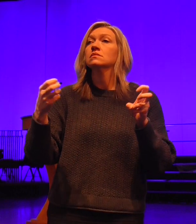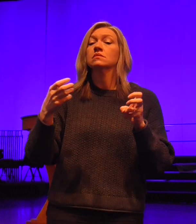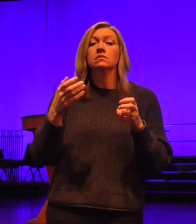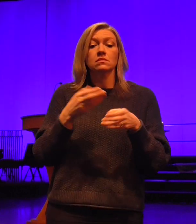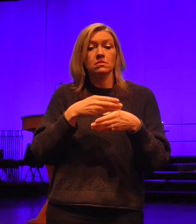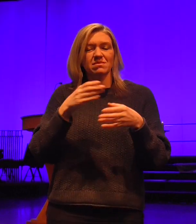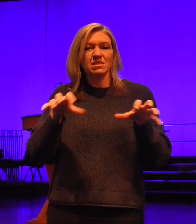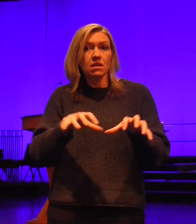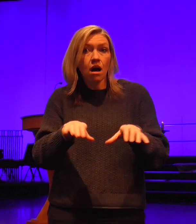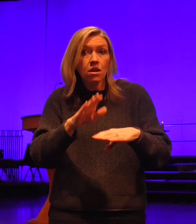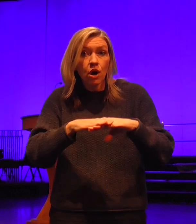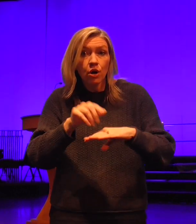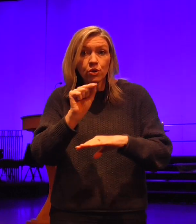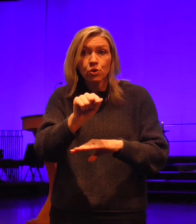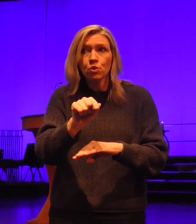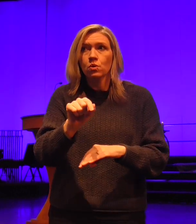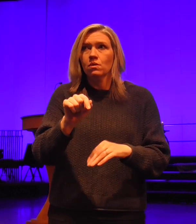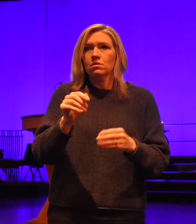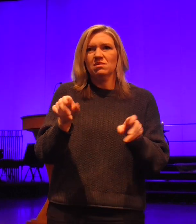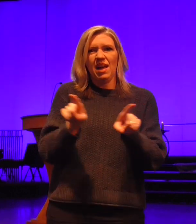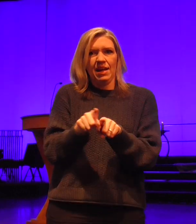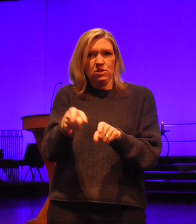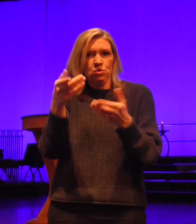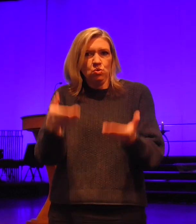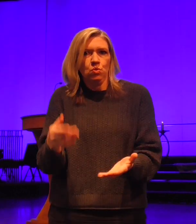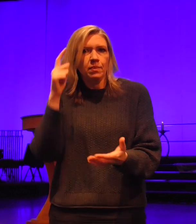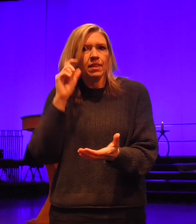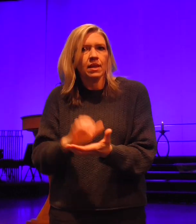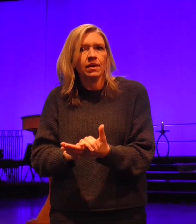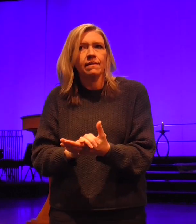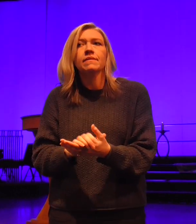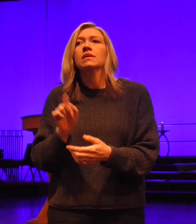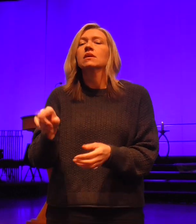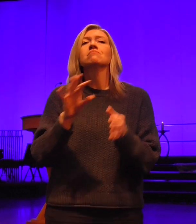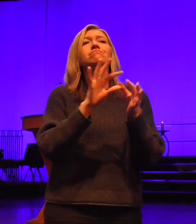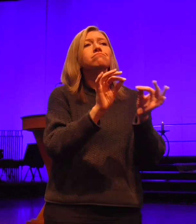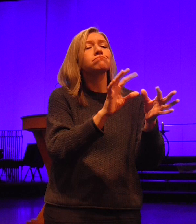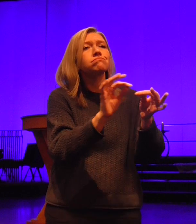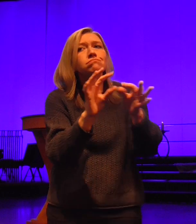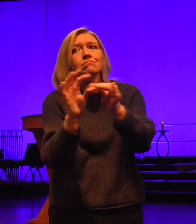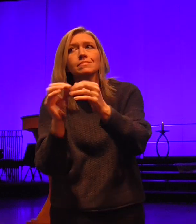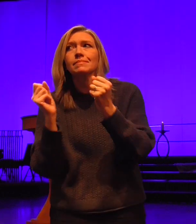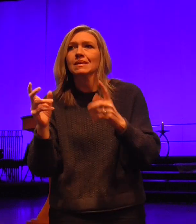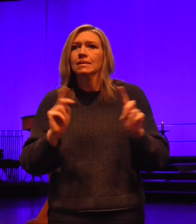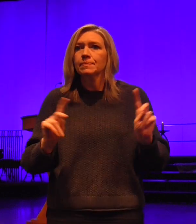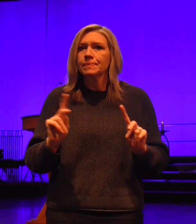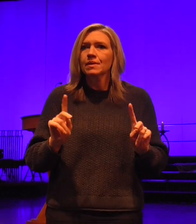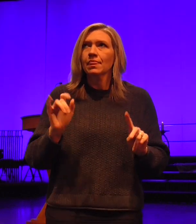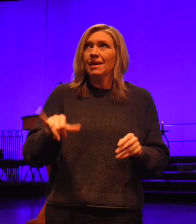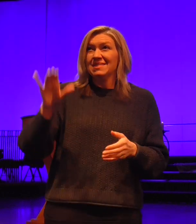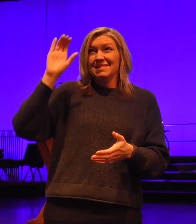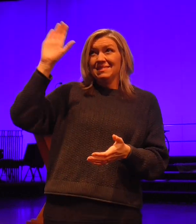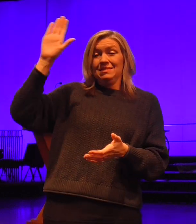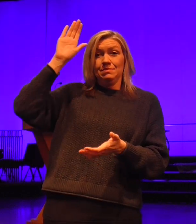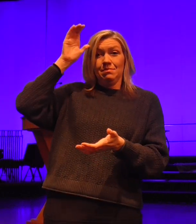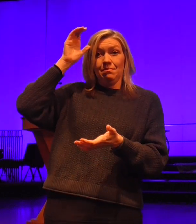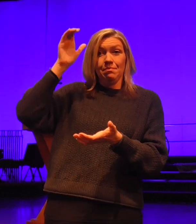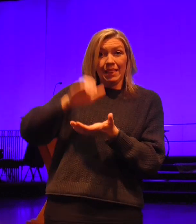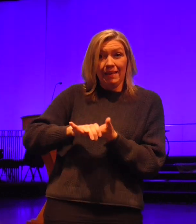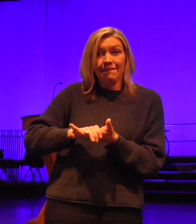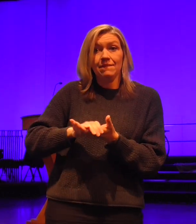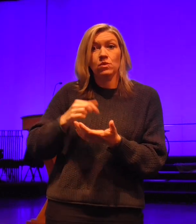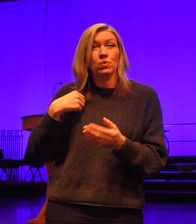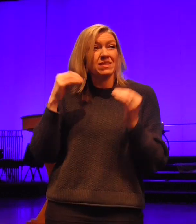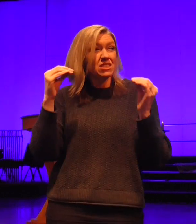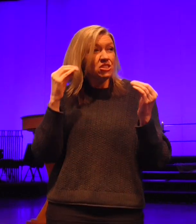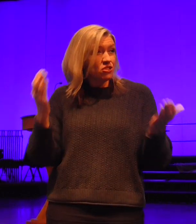you believe. He said that to different people throughout his ministry, and that was a belief that he had, and it's a belief that we teach from